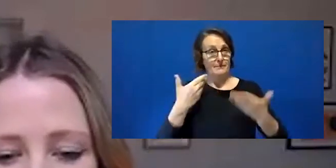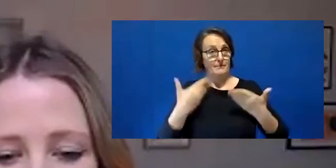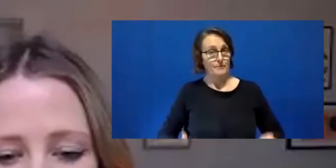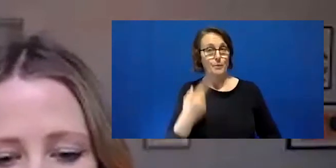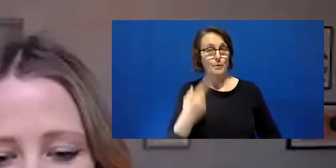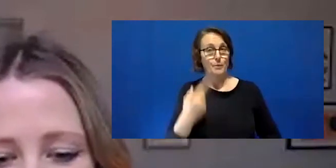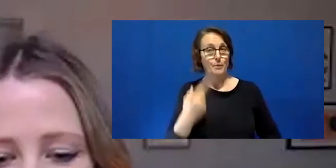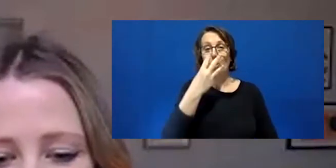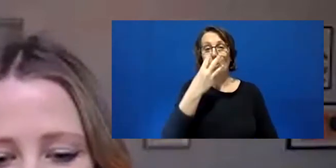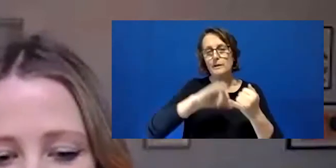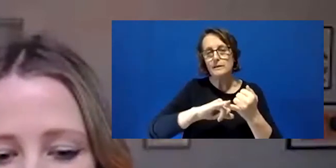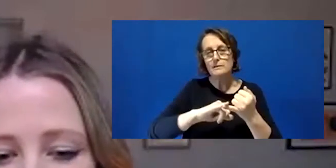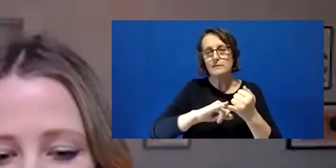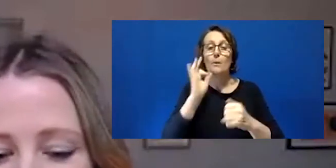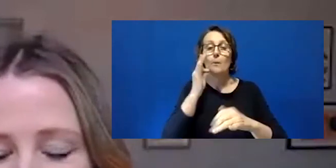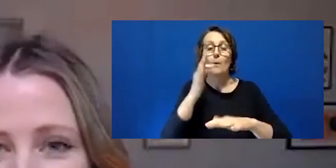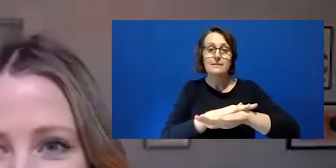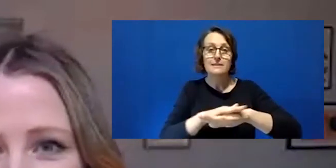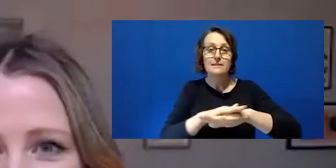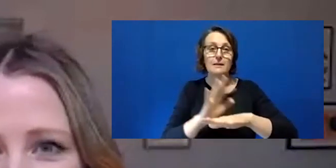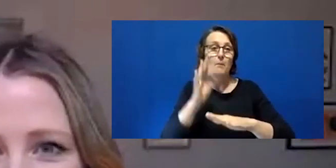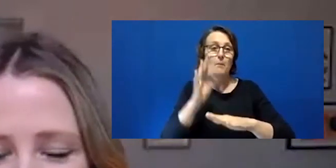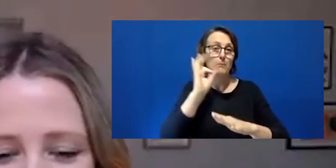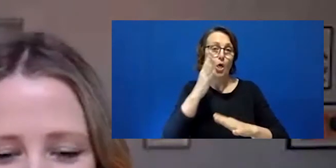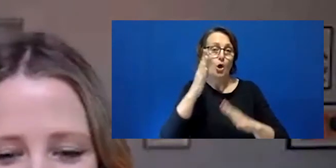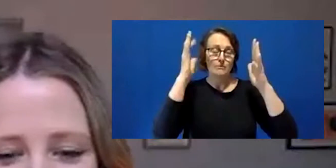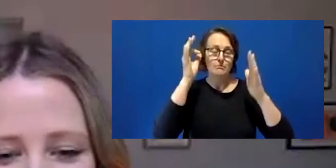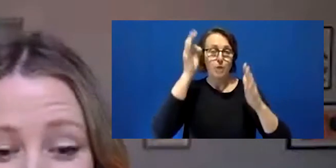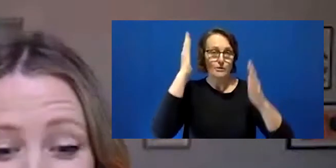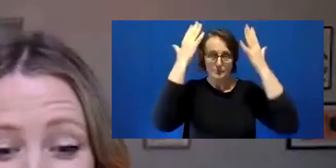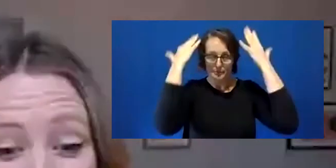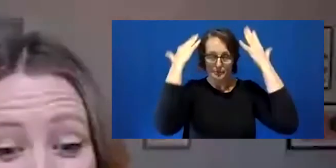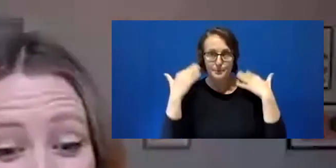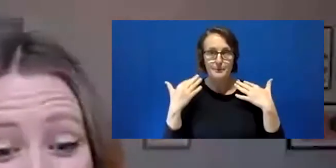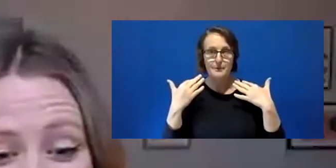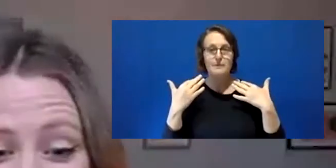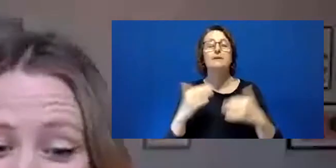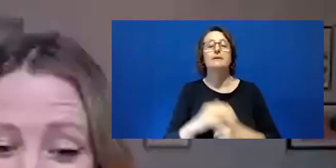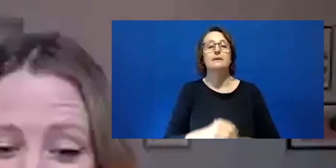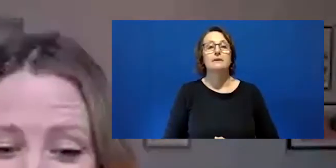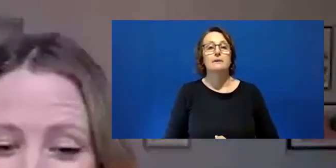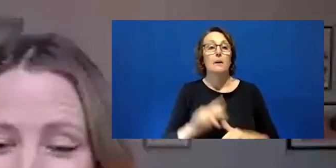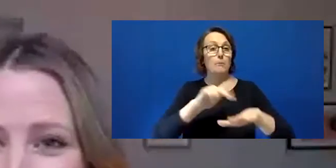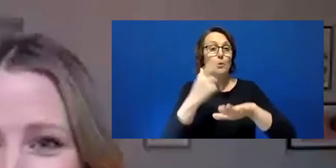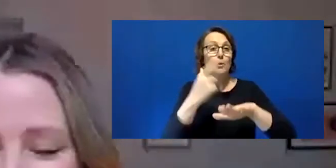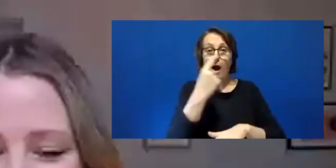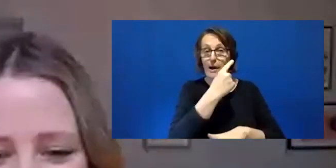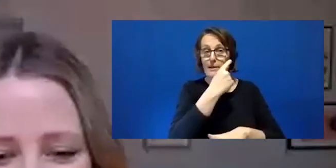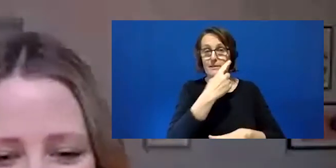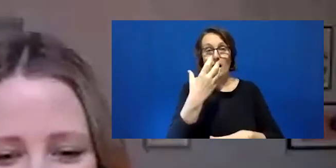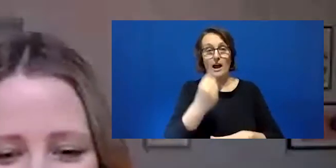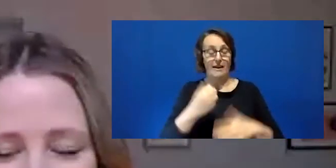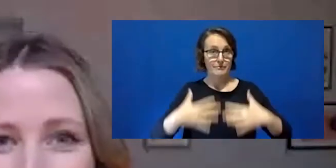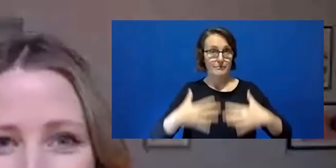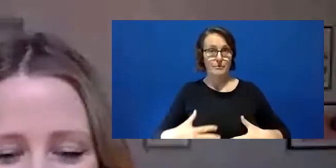skin, wavy blonde hair, blue eyes, and today wearing a high contrast dress with a pink color, orange sleeves, and black